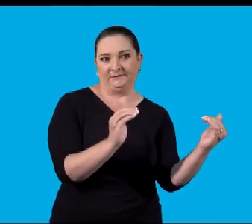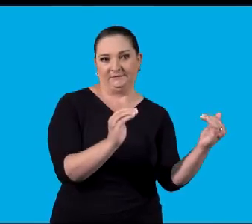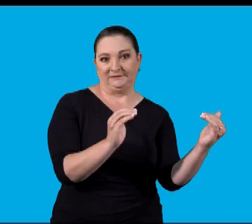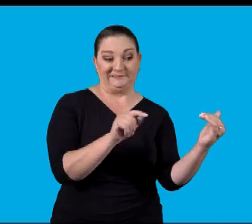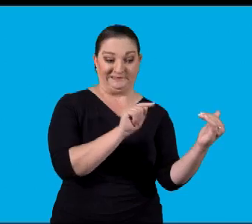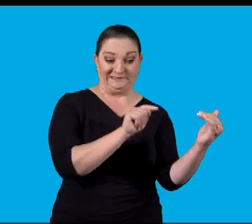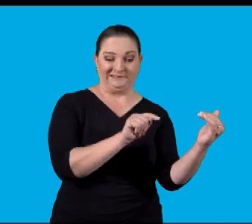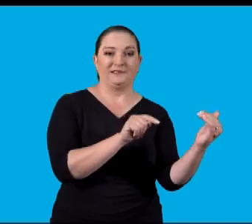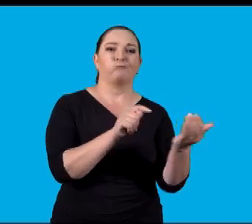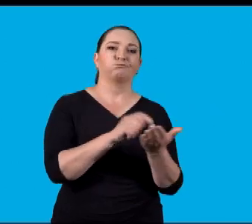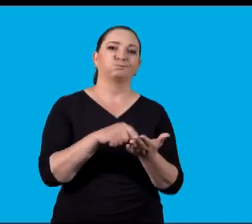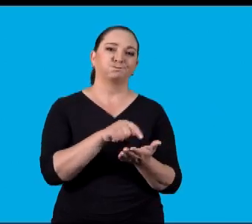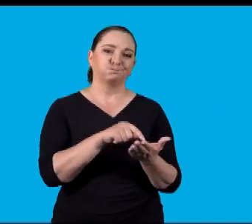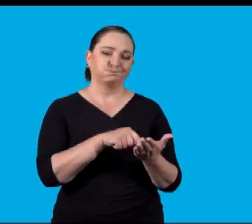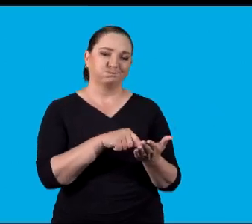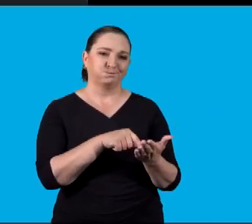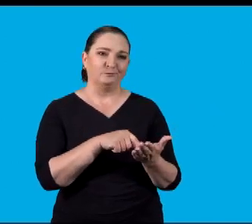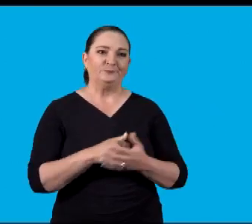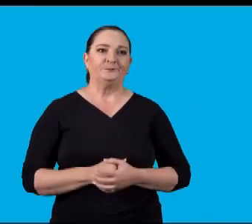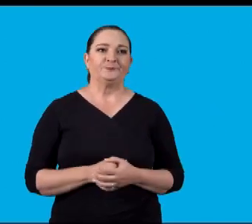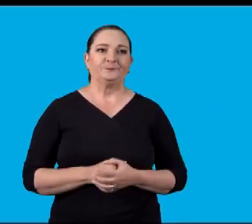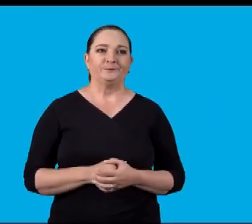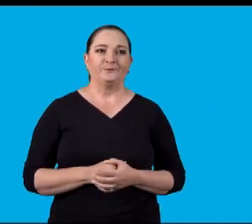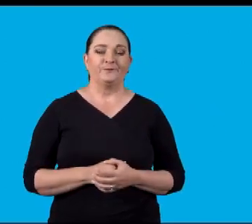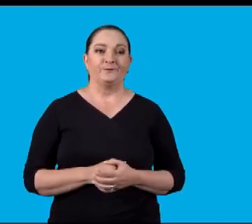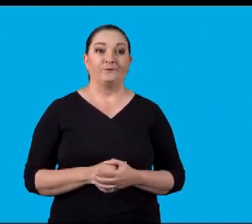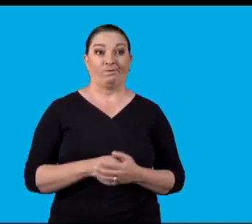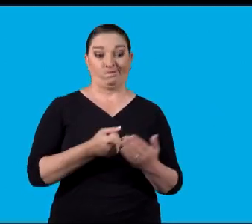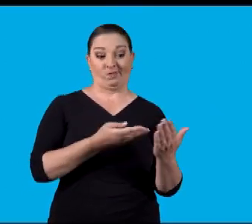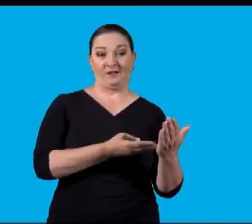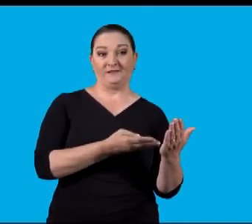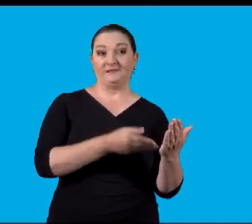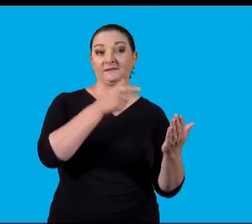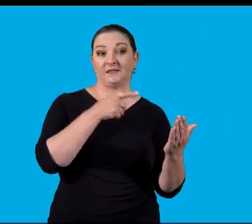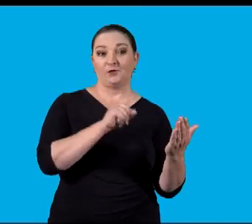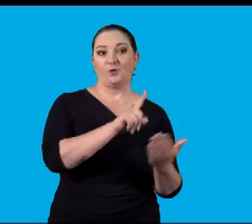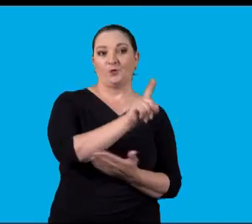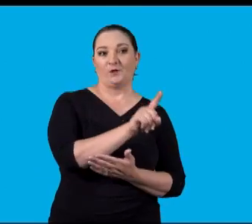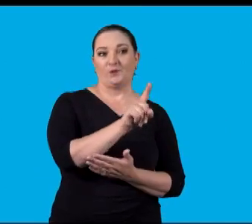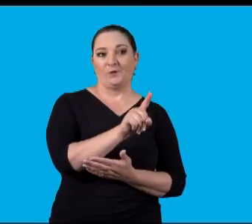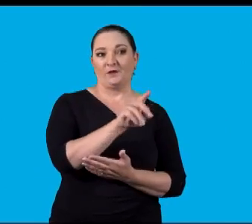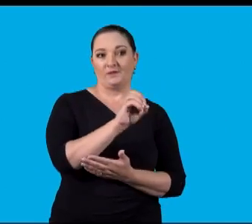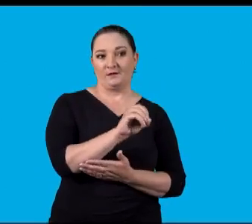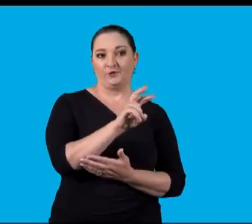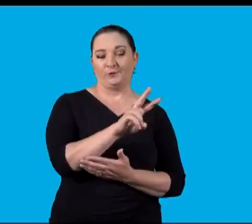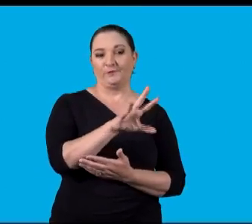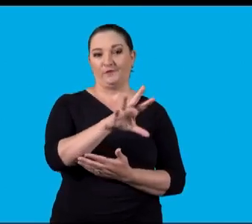561,880. I'll punch this onto my calculator. And on my calculator, I'll now say